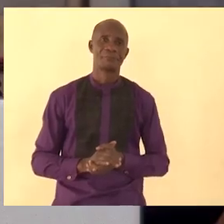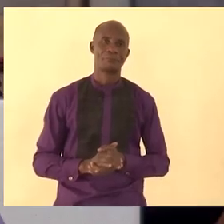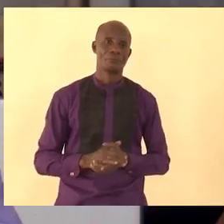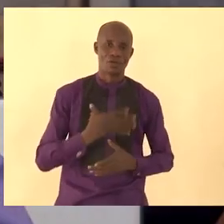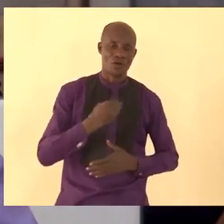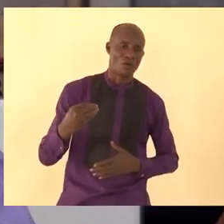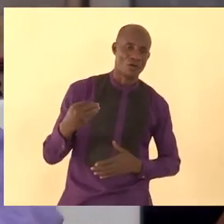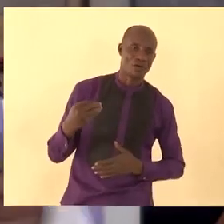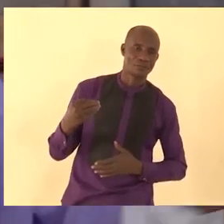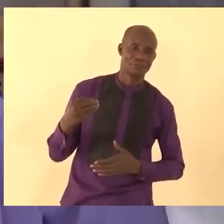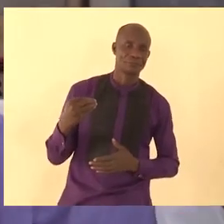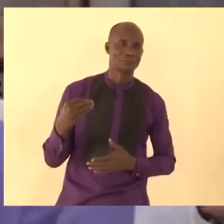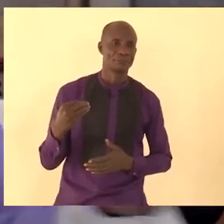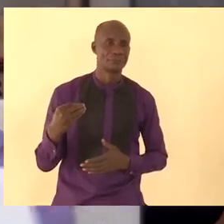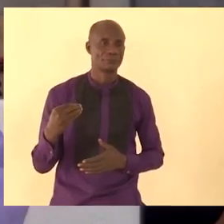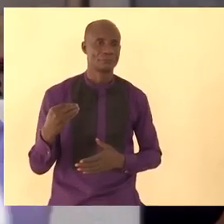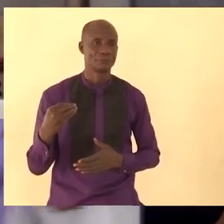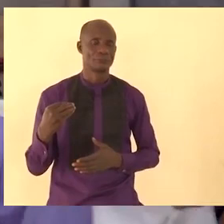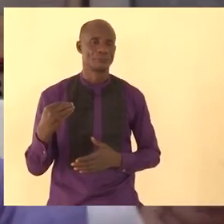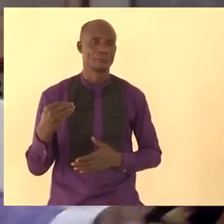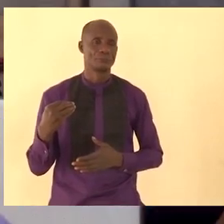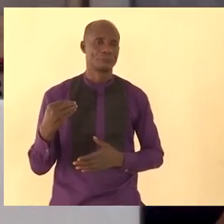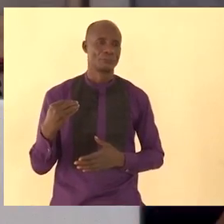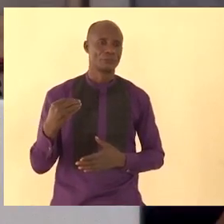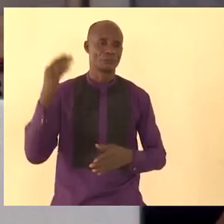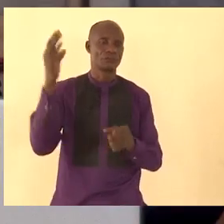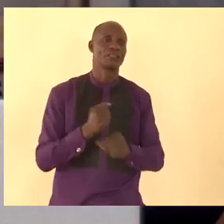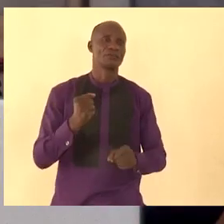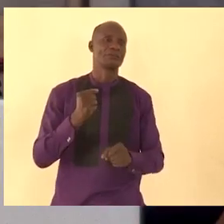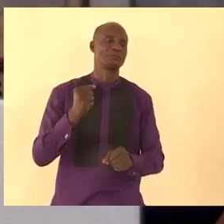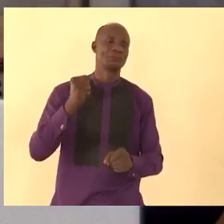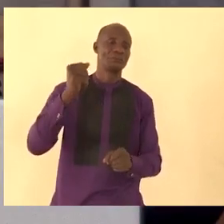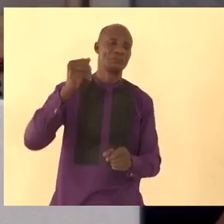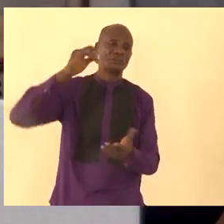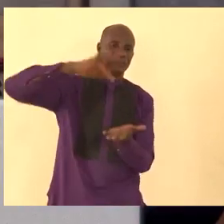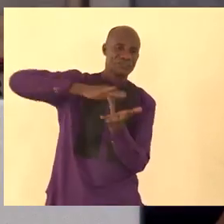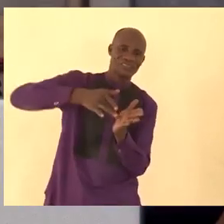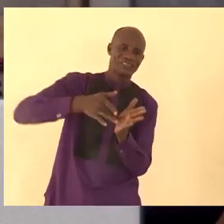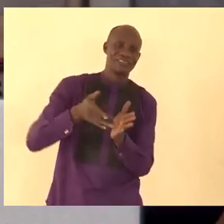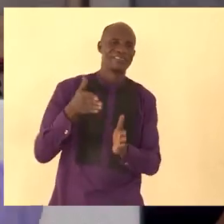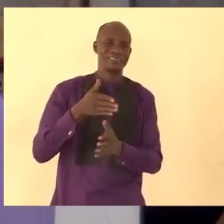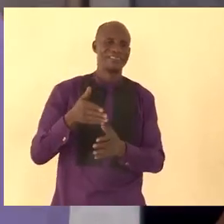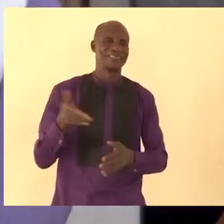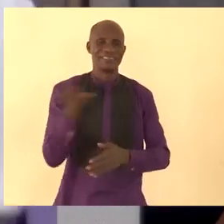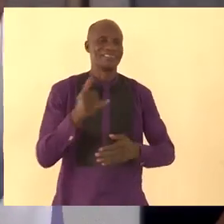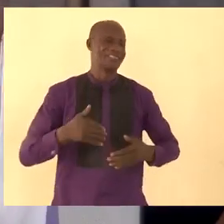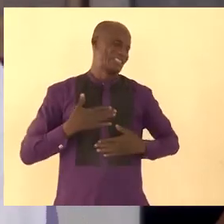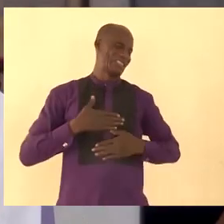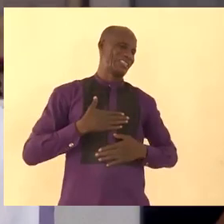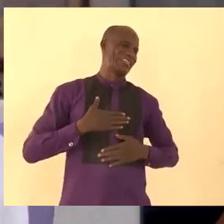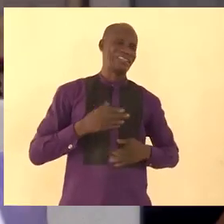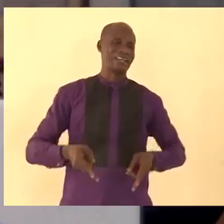Or take some of this, what is now going on, some hard drug that they enjoy and have a high